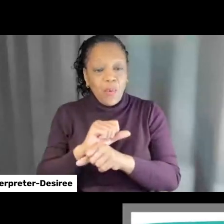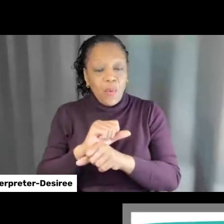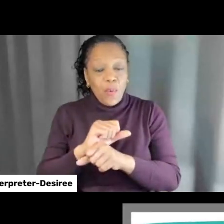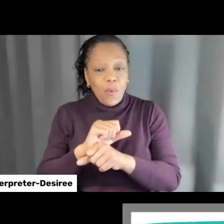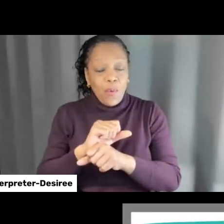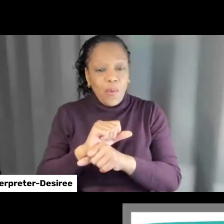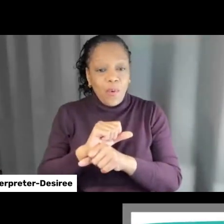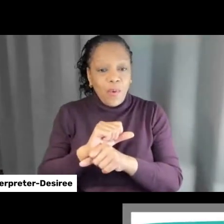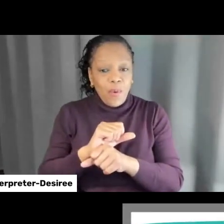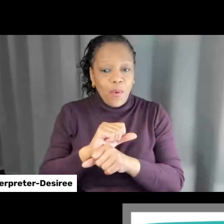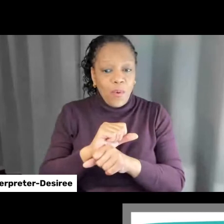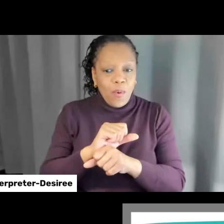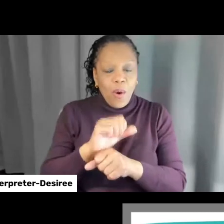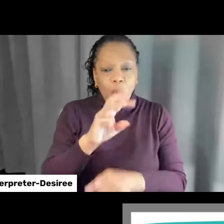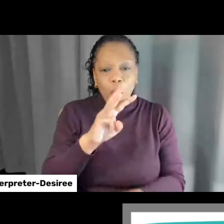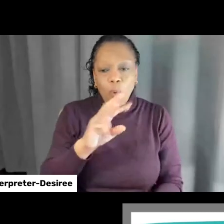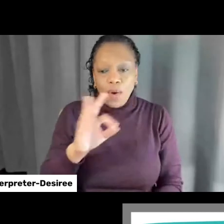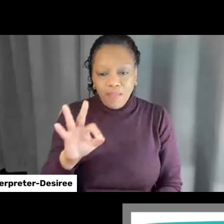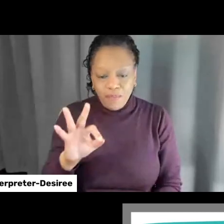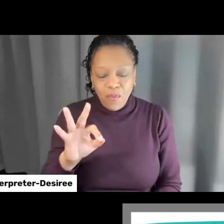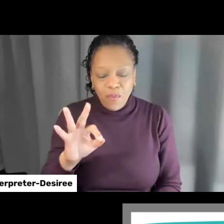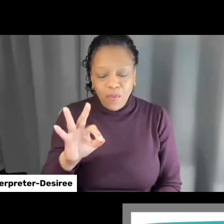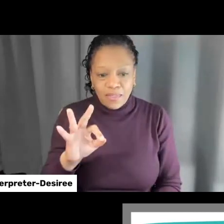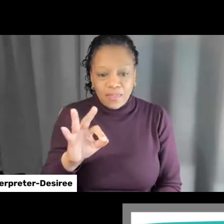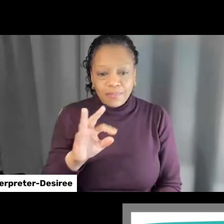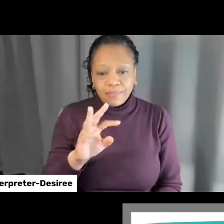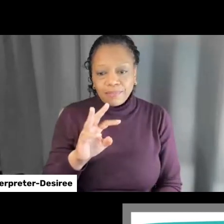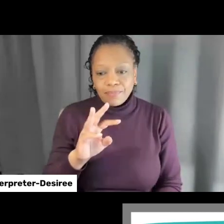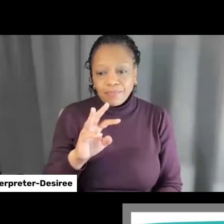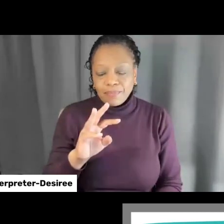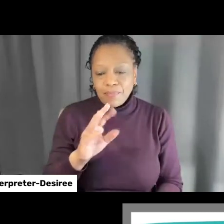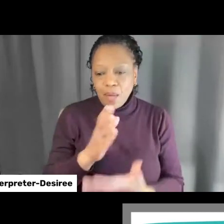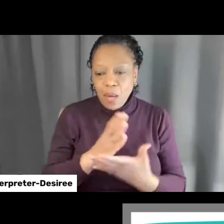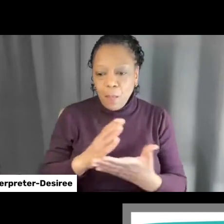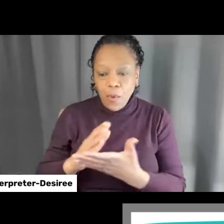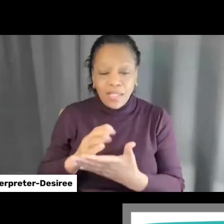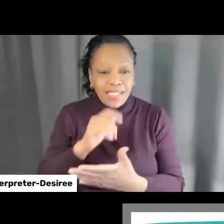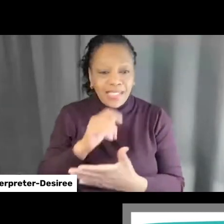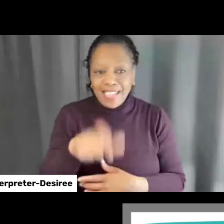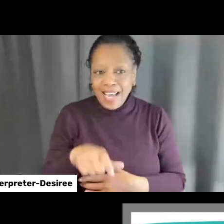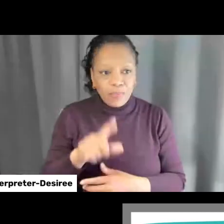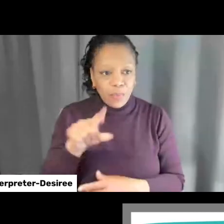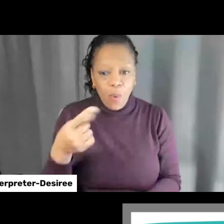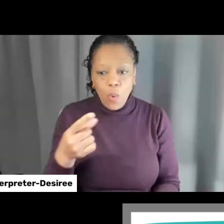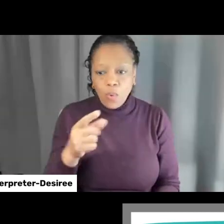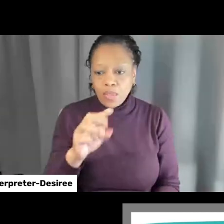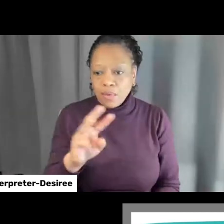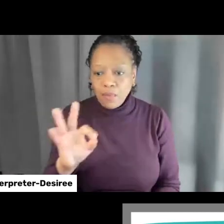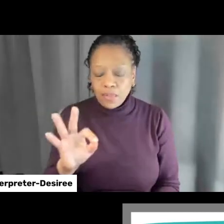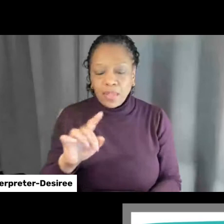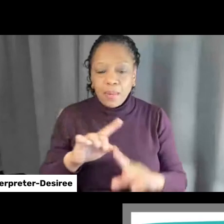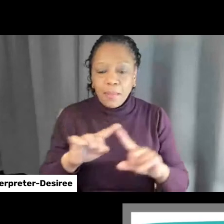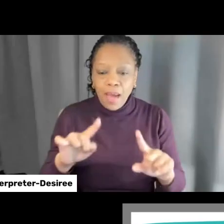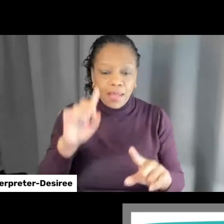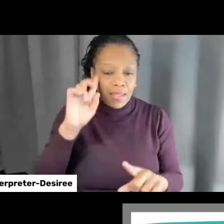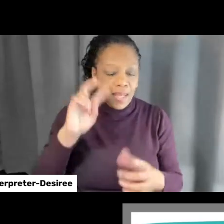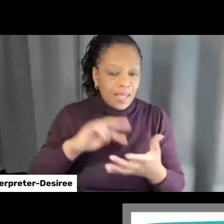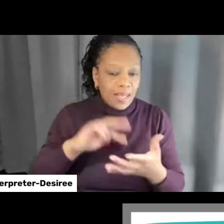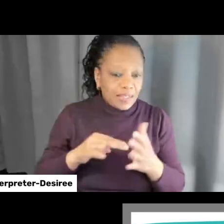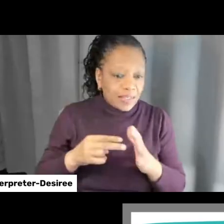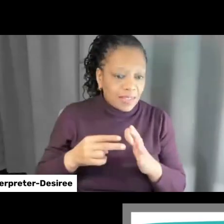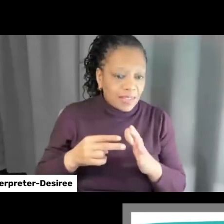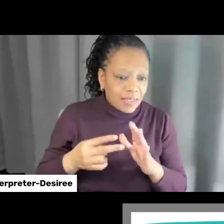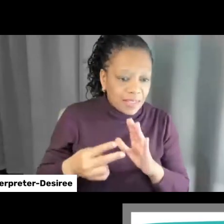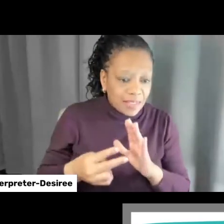food access program. Its goal doesn't have to just be workforce, but the intentionality to include a pretty